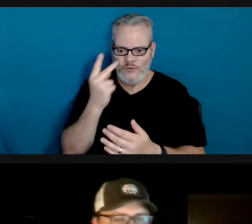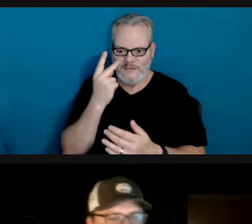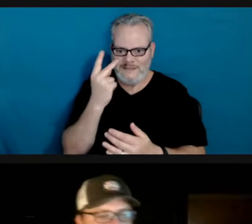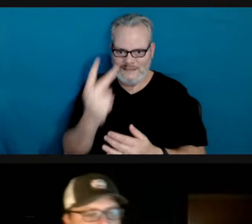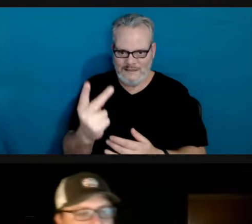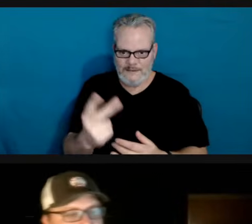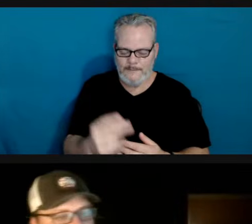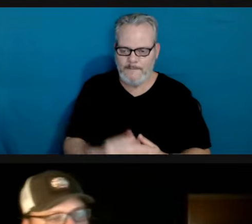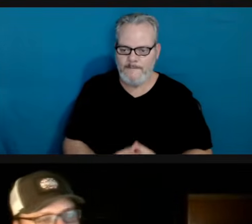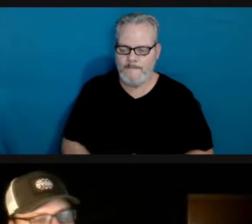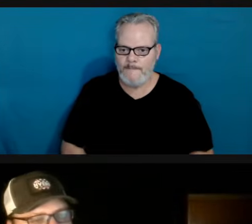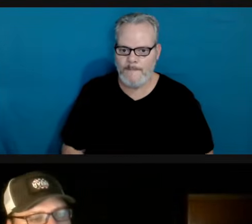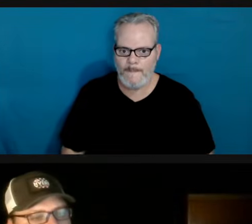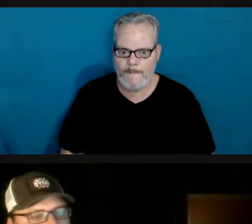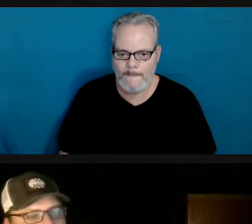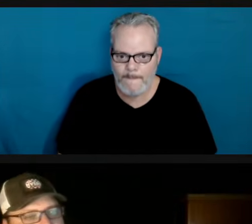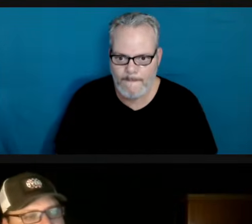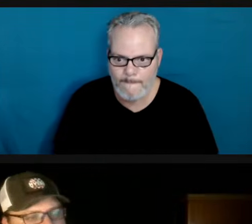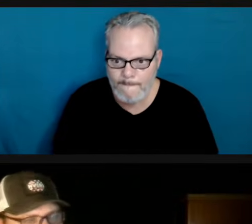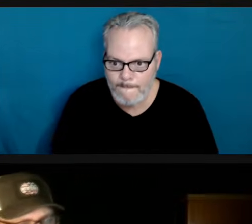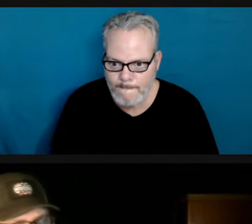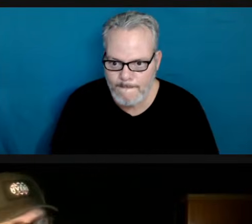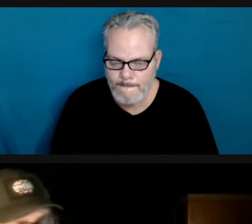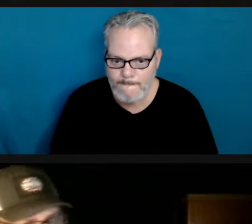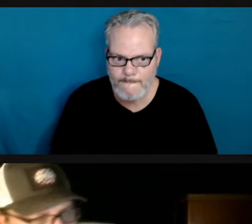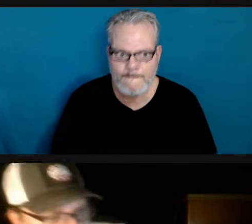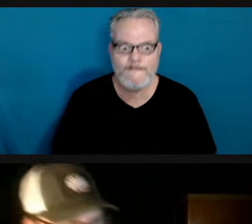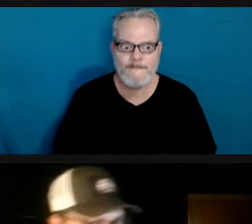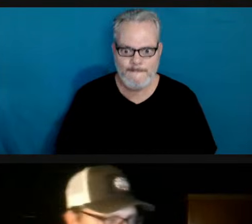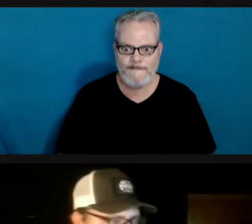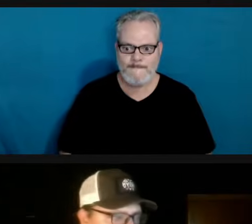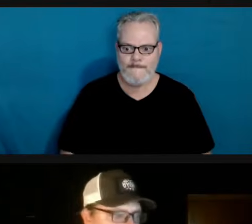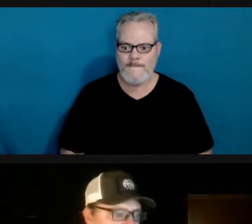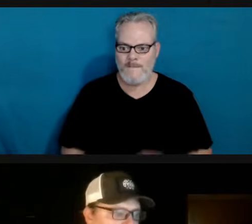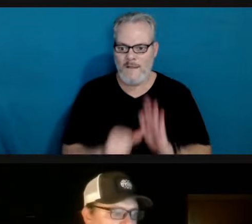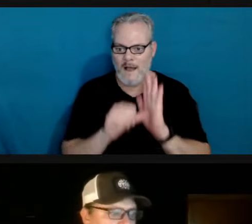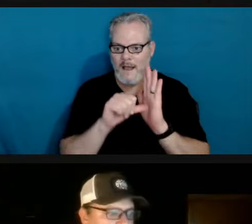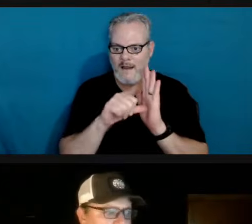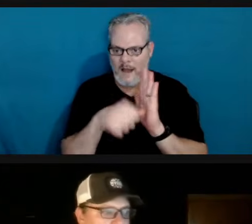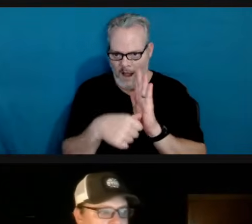let's see here, what I can highlight to share with you.